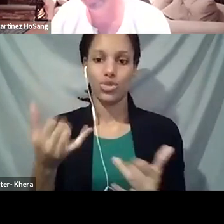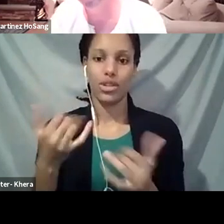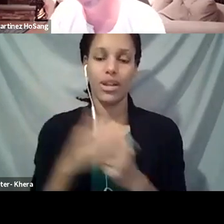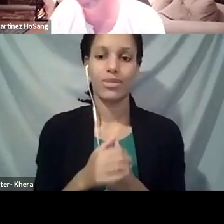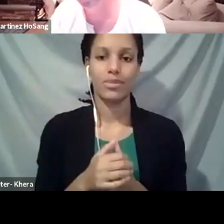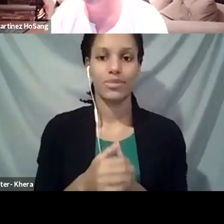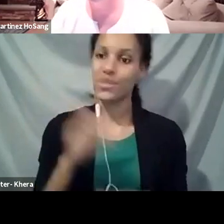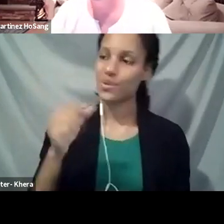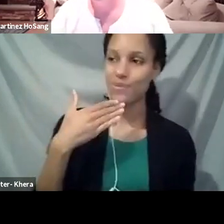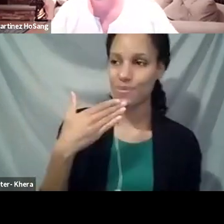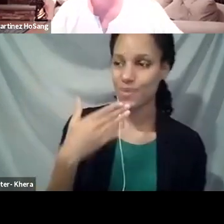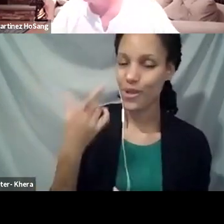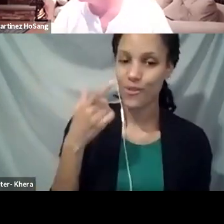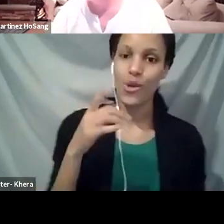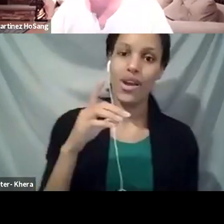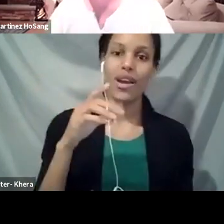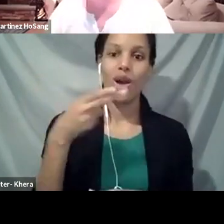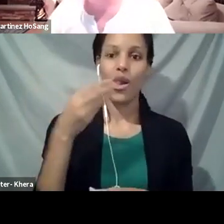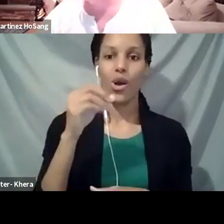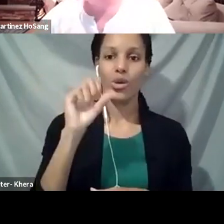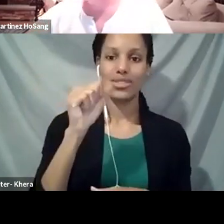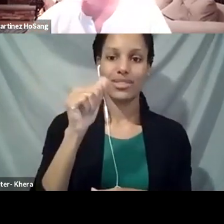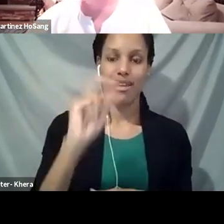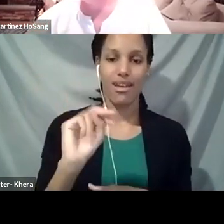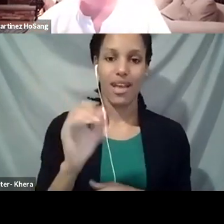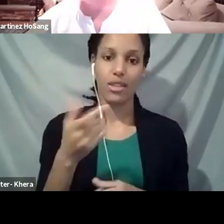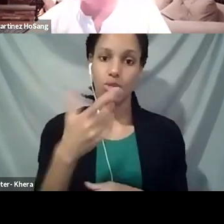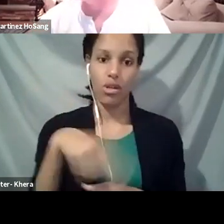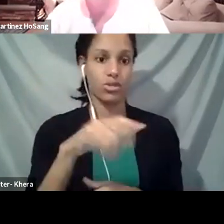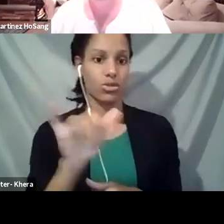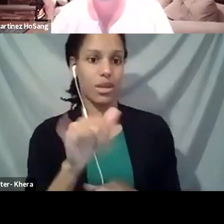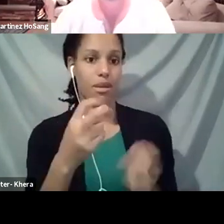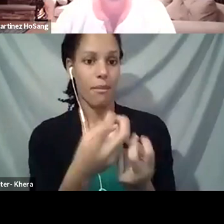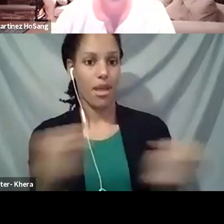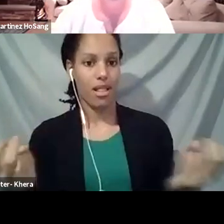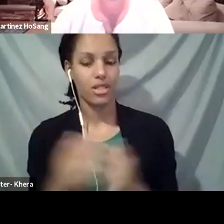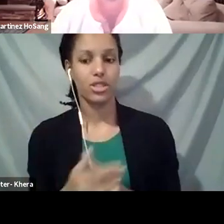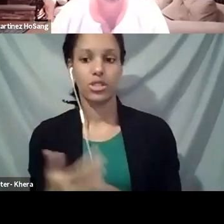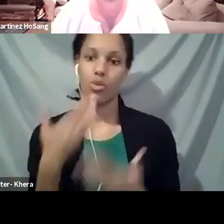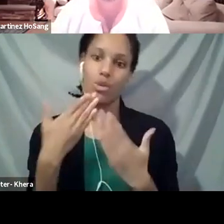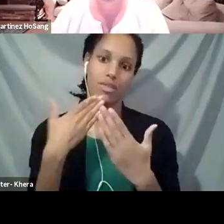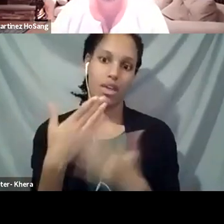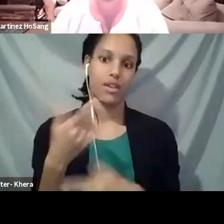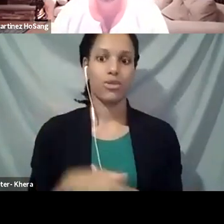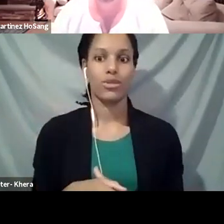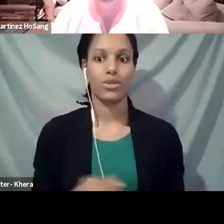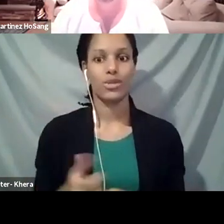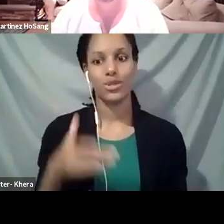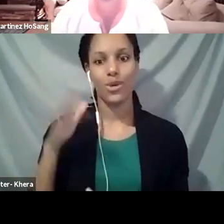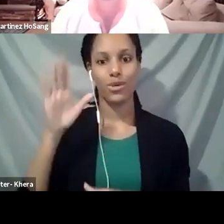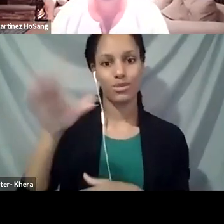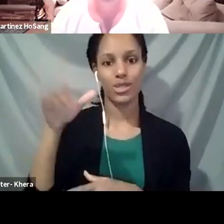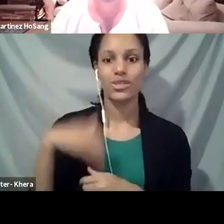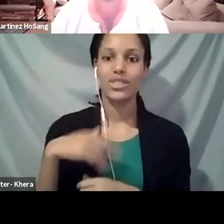Dan HoSang, and to our amazing panelists. We are so thankful for you. Special shout out to Kira Colbert